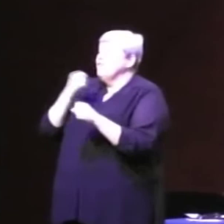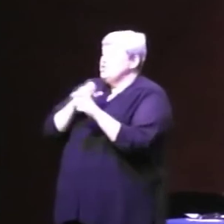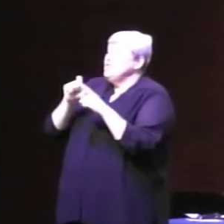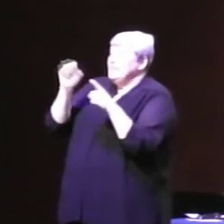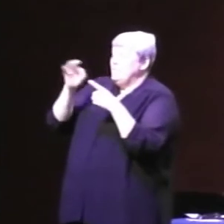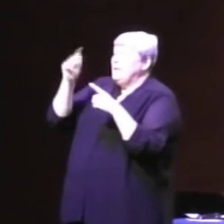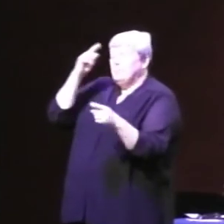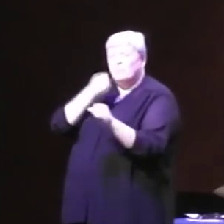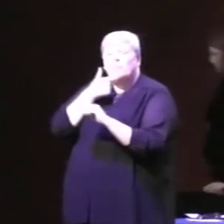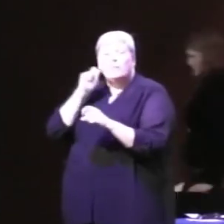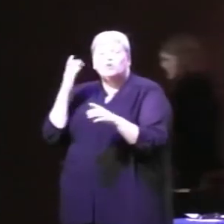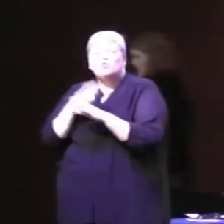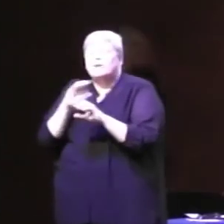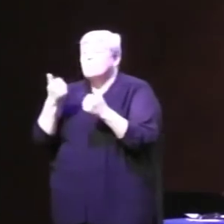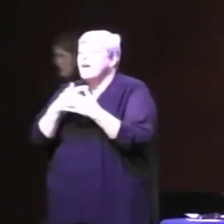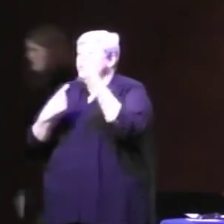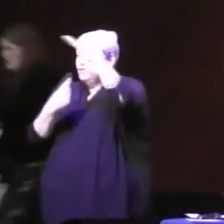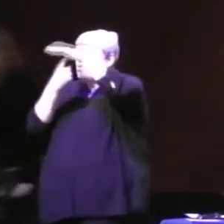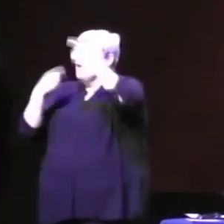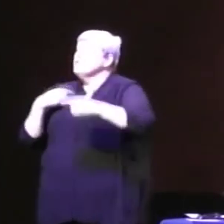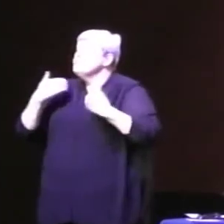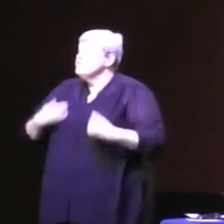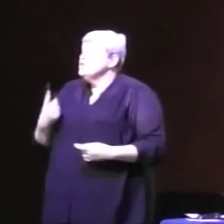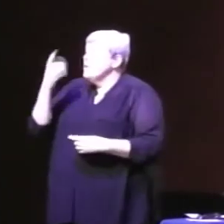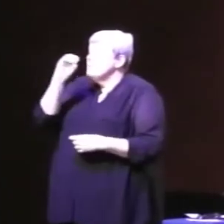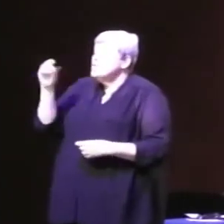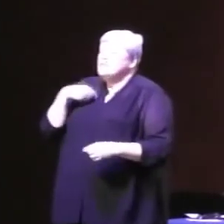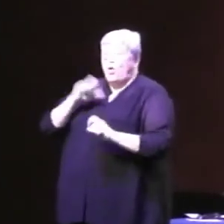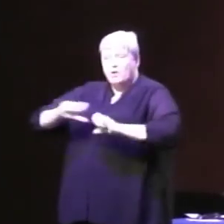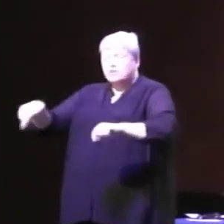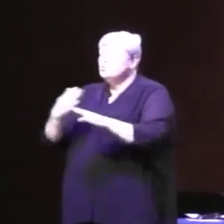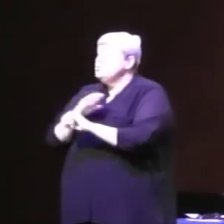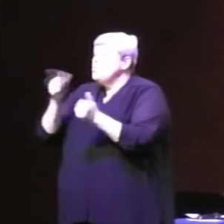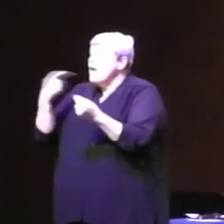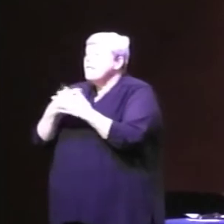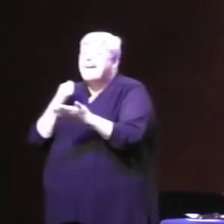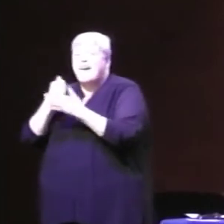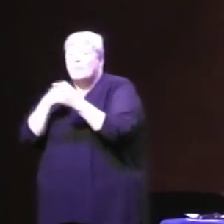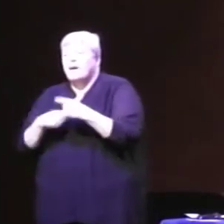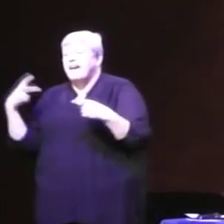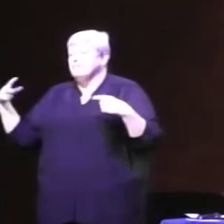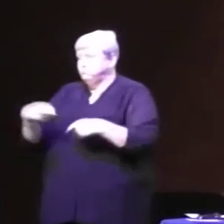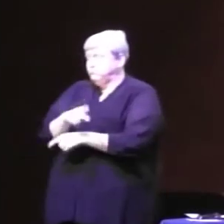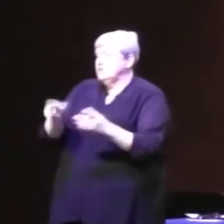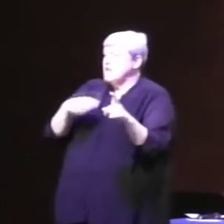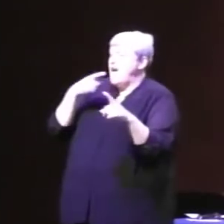are those at the top. The richest 1% or so have continued to do very well, helped by Osborne cutting the 50% tax rate to 45%.